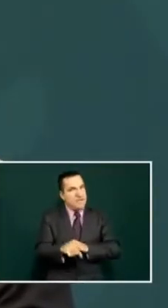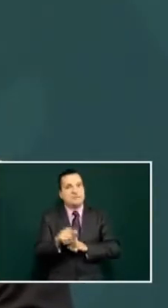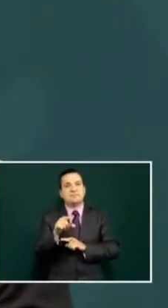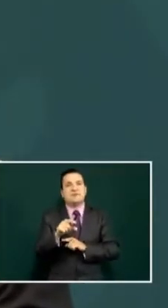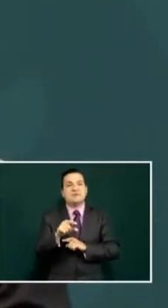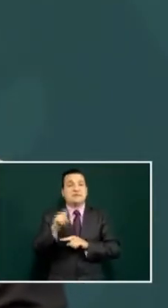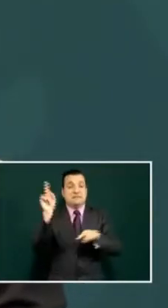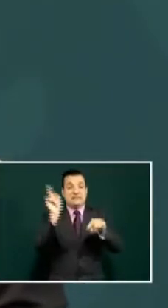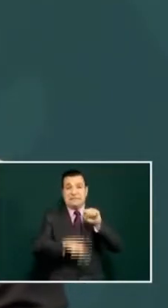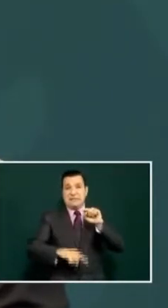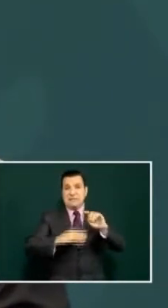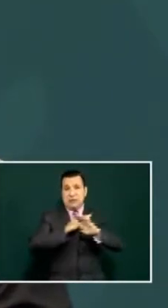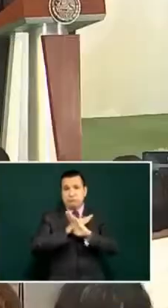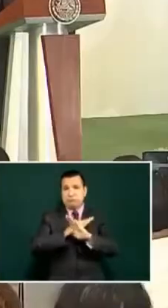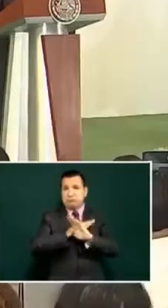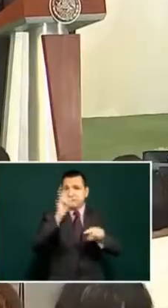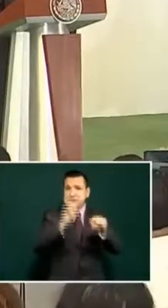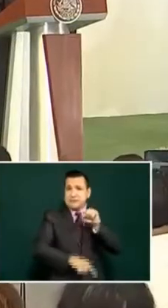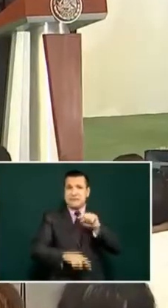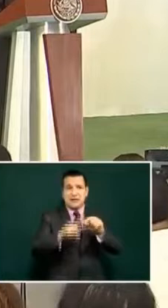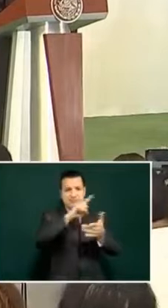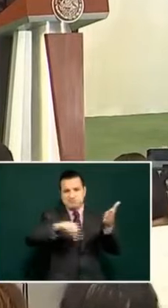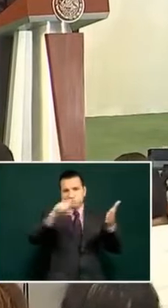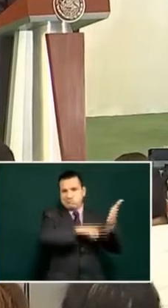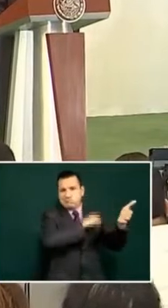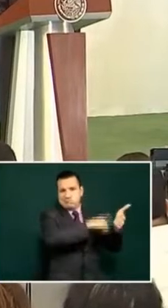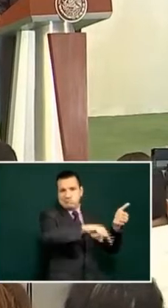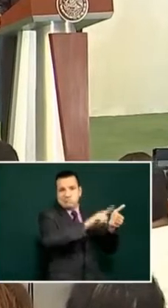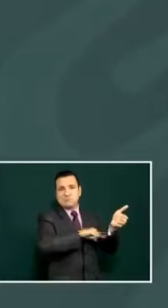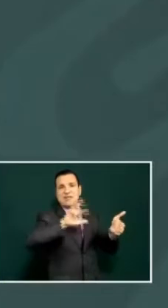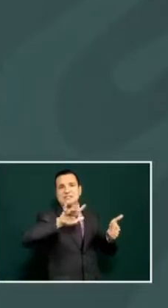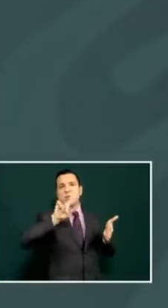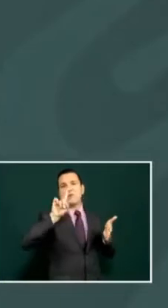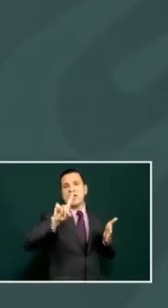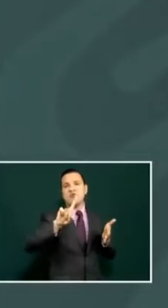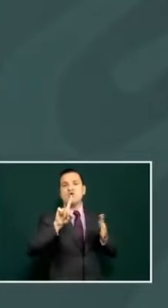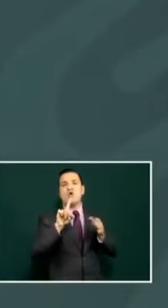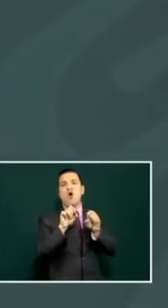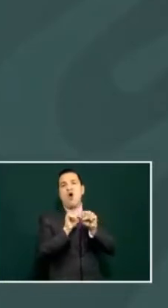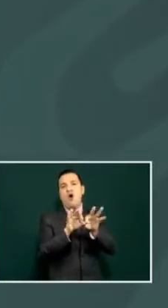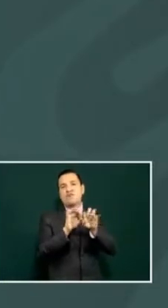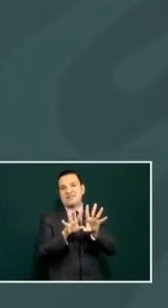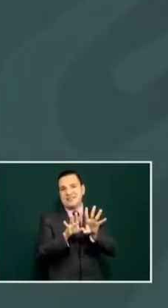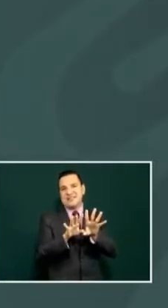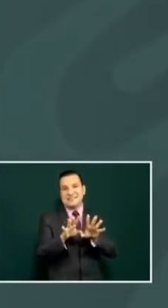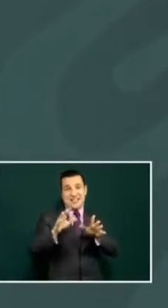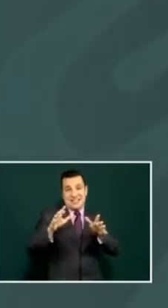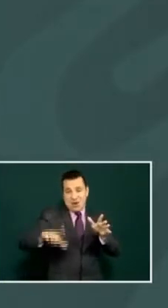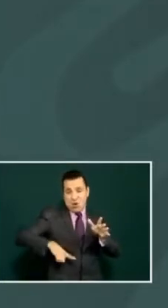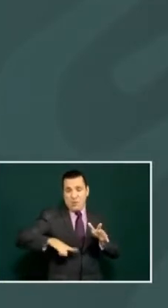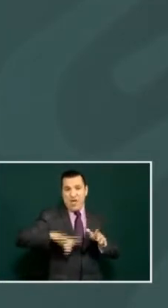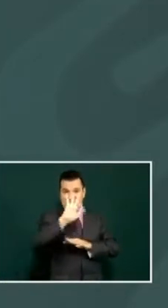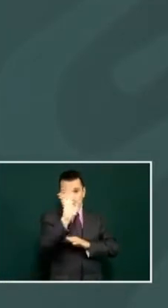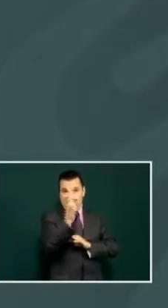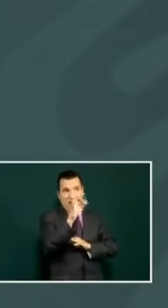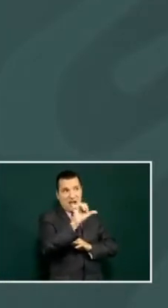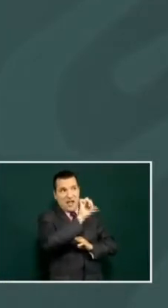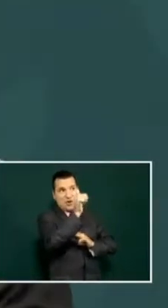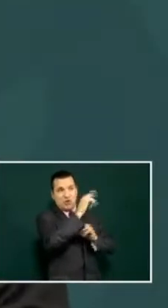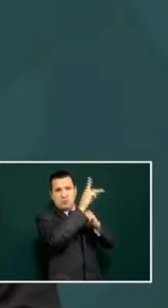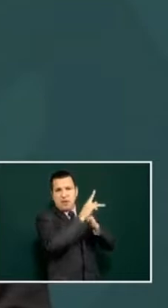we did fight canceling the 51 Offices of the double government in the foreign